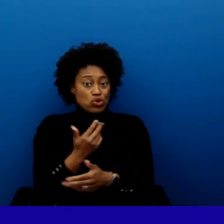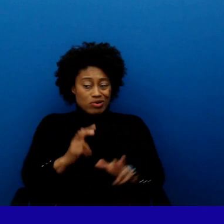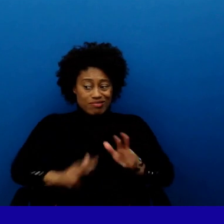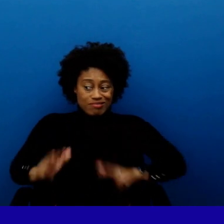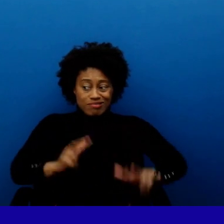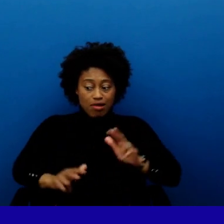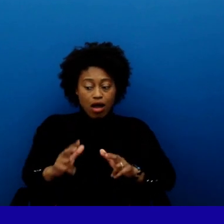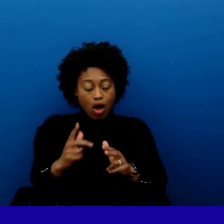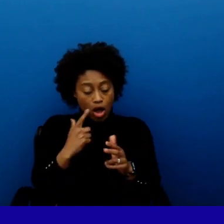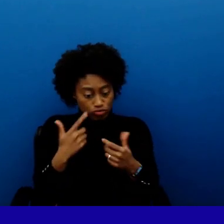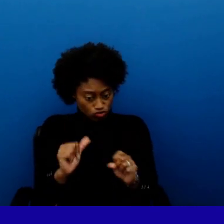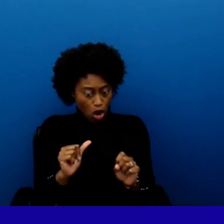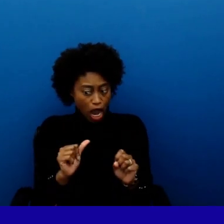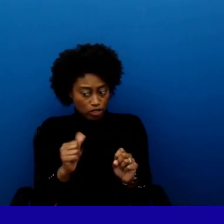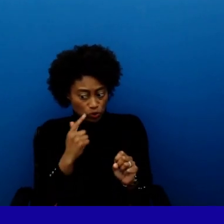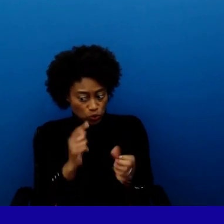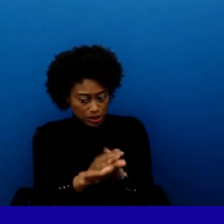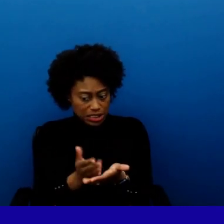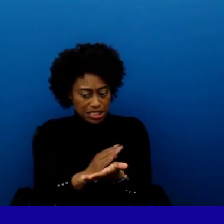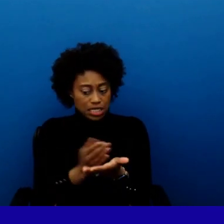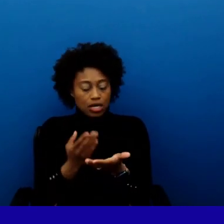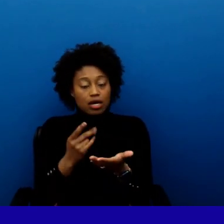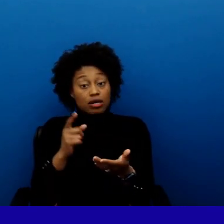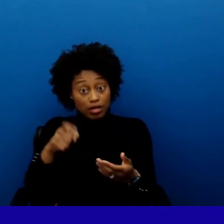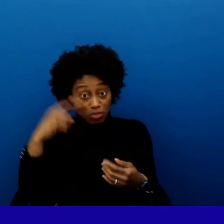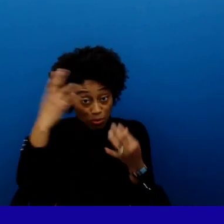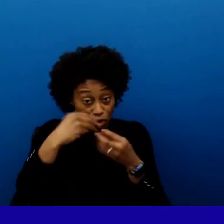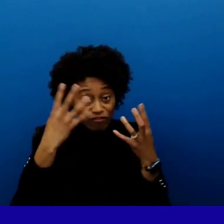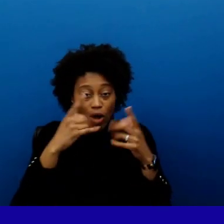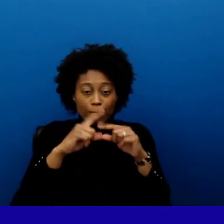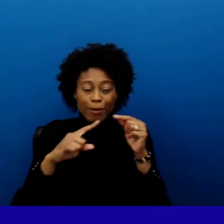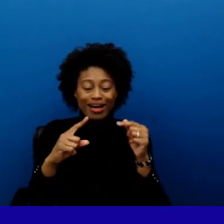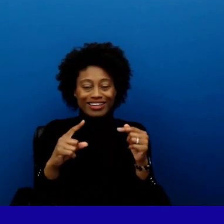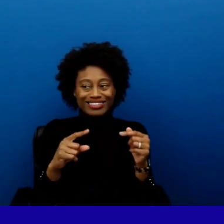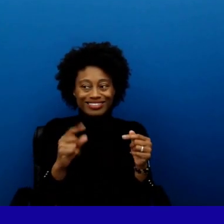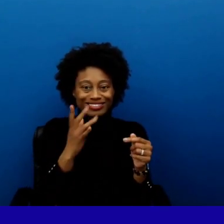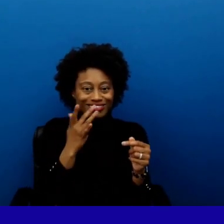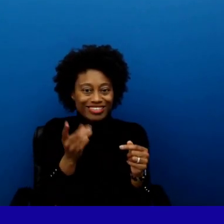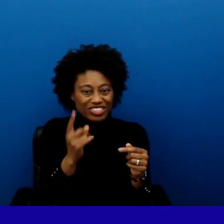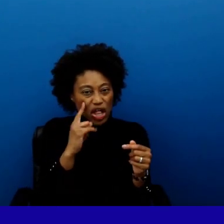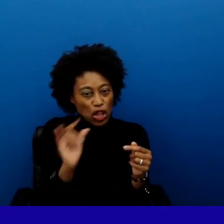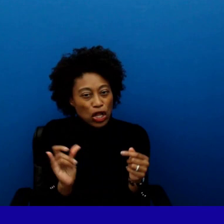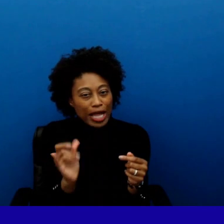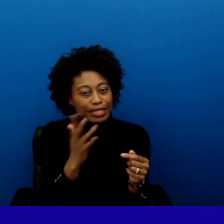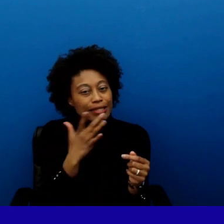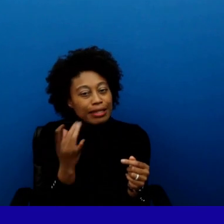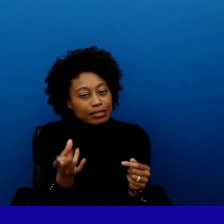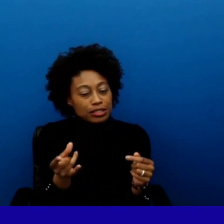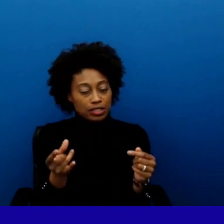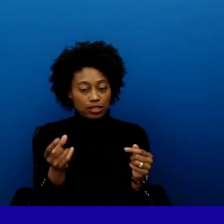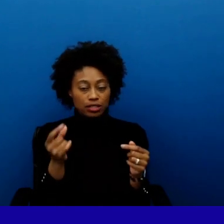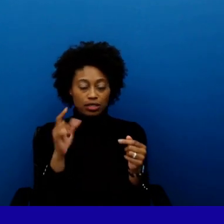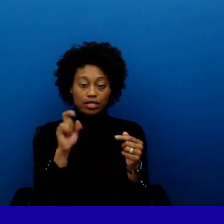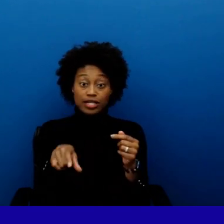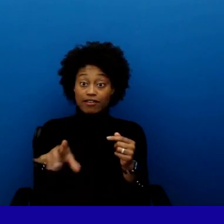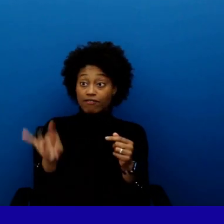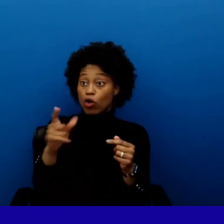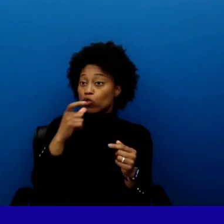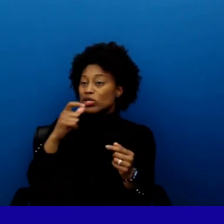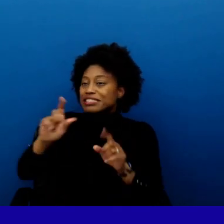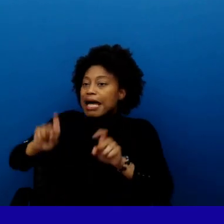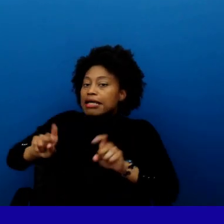be beautiful, but they have to look appetizing, which is a whole other thing. And then Yes. you need to find